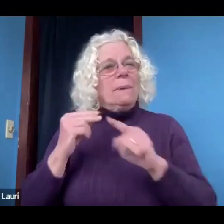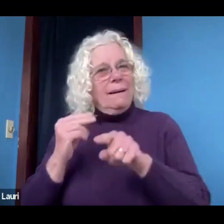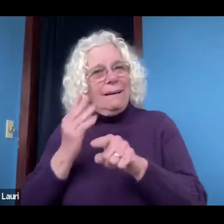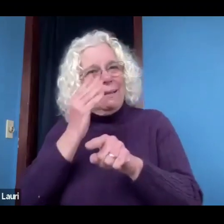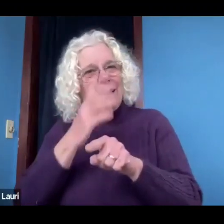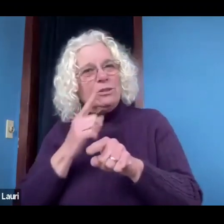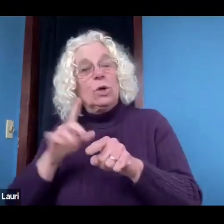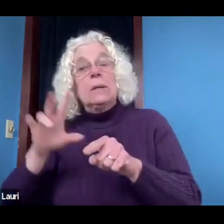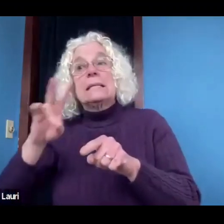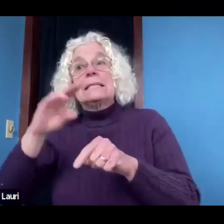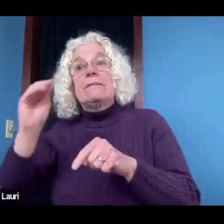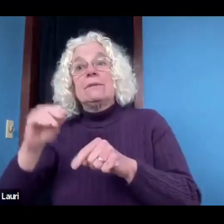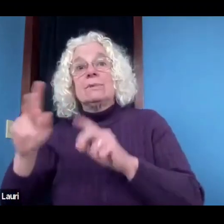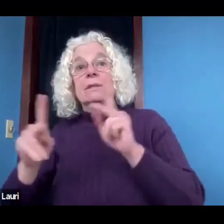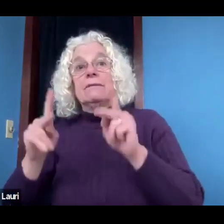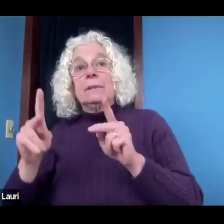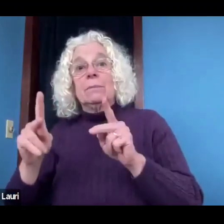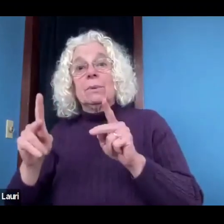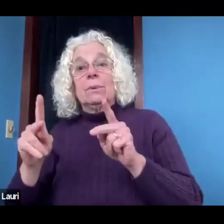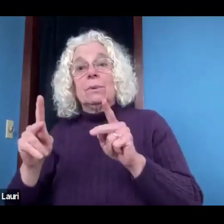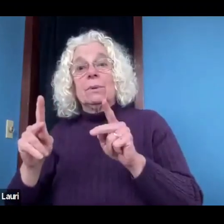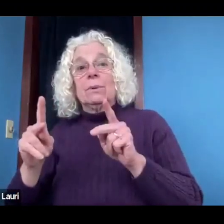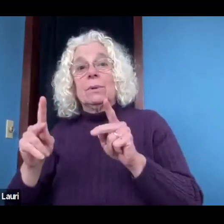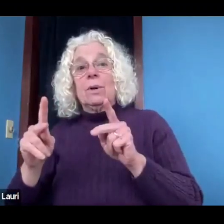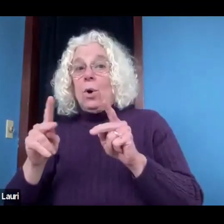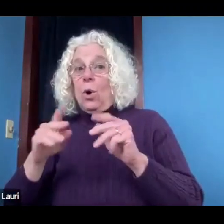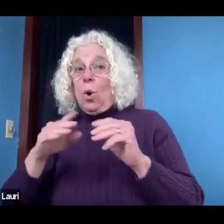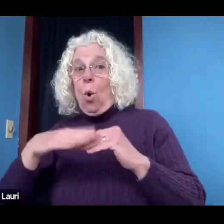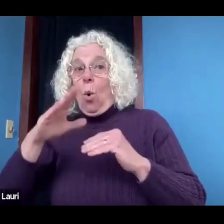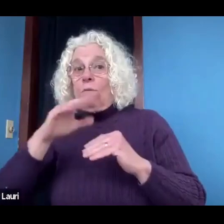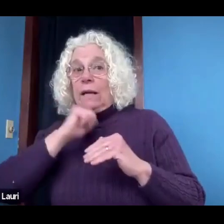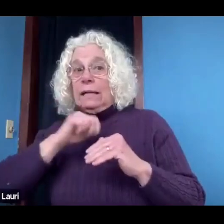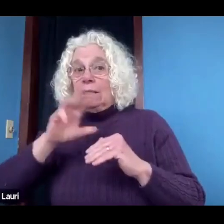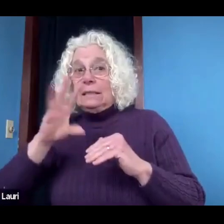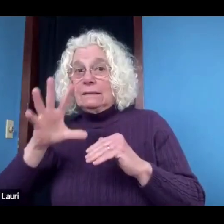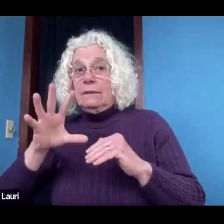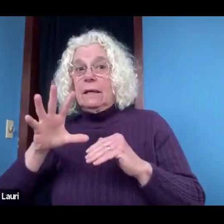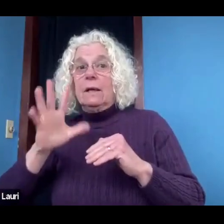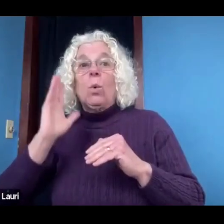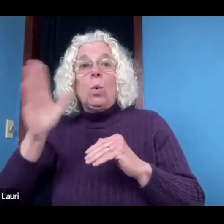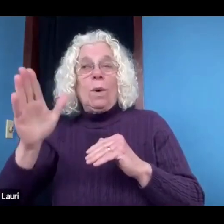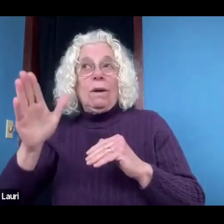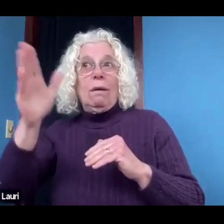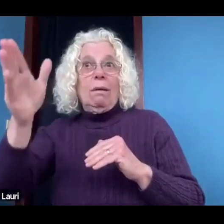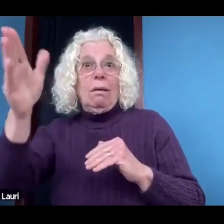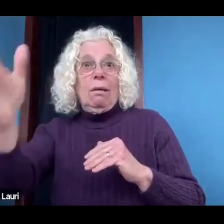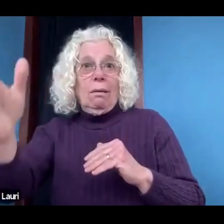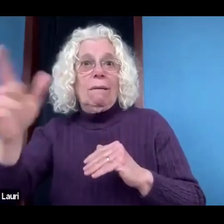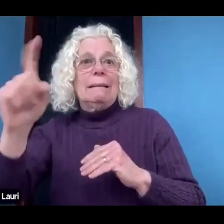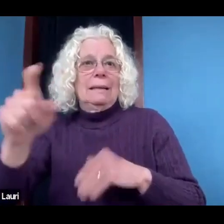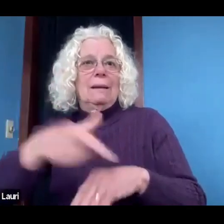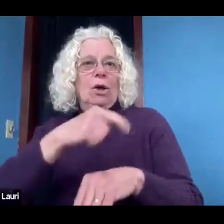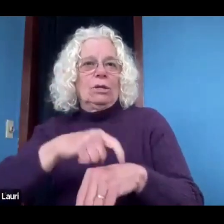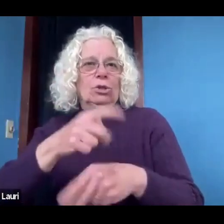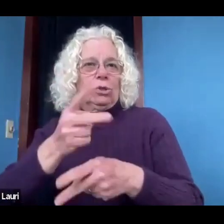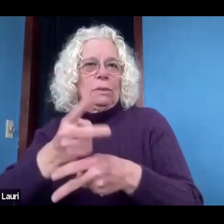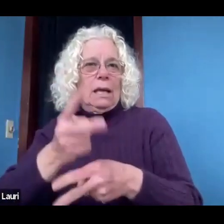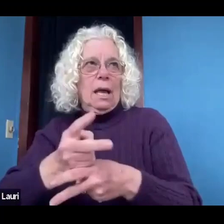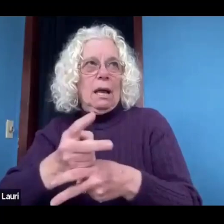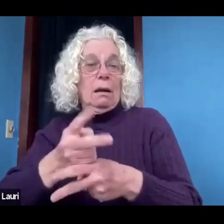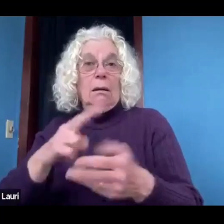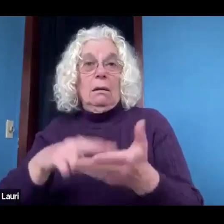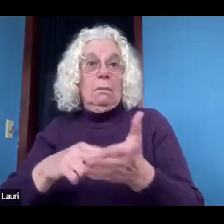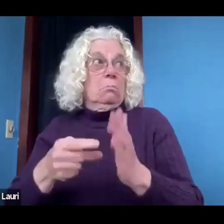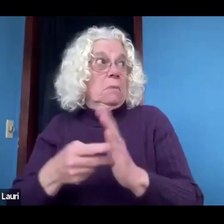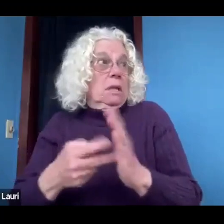that 70% of people age 65 or older will need long-term care at some point in their lives. It doesn't mean that it could